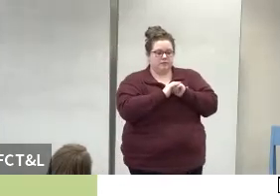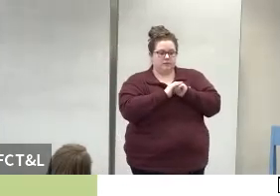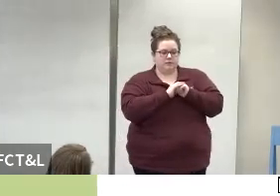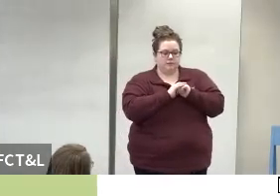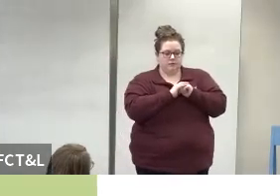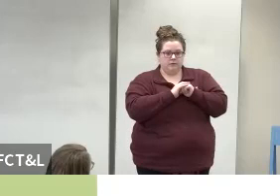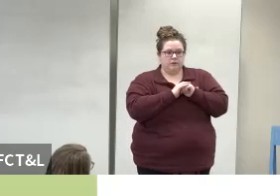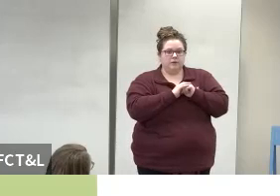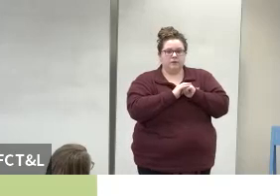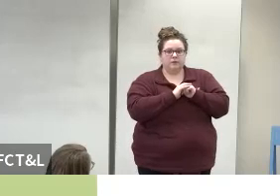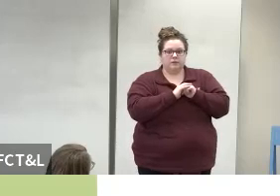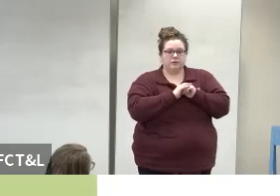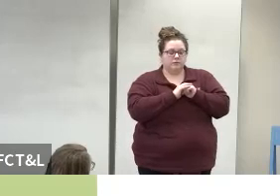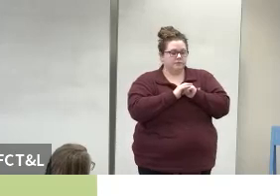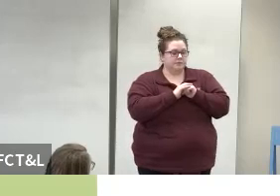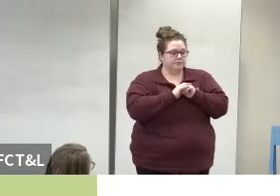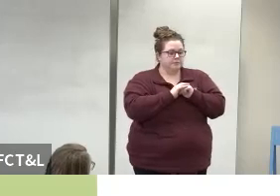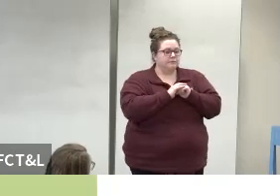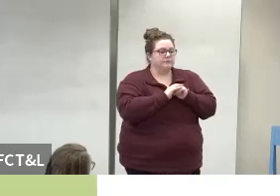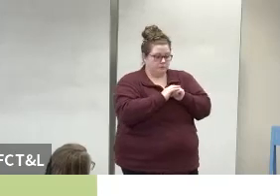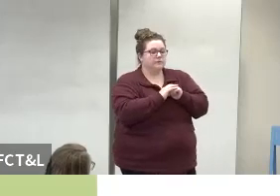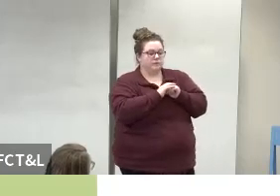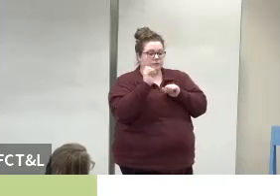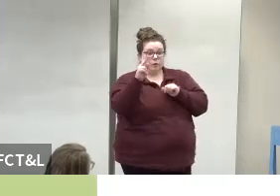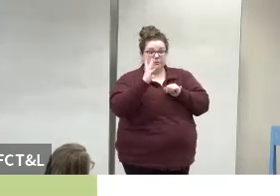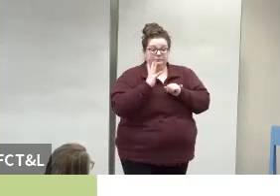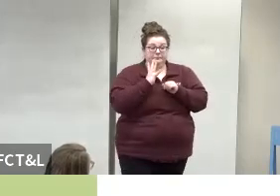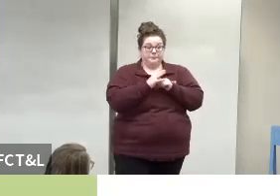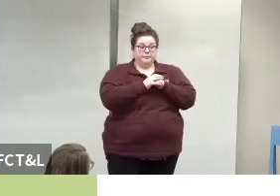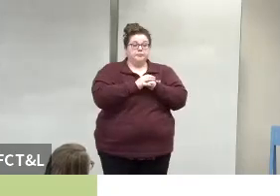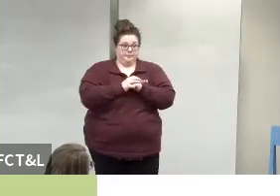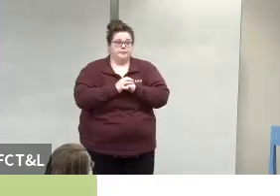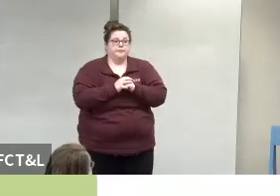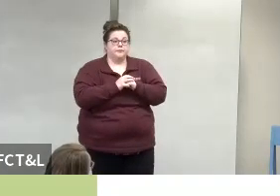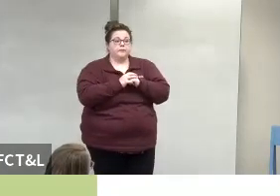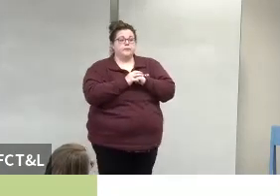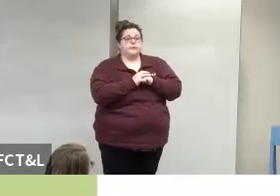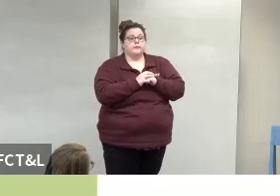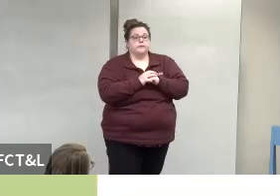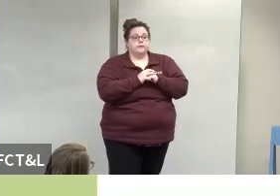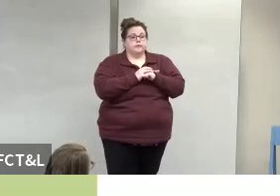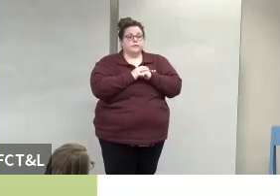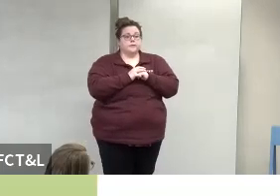reasons. Yes. We have somebody raising their hand in the chat. Okay.